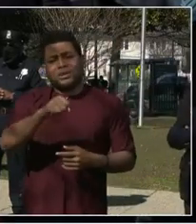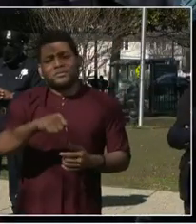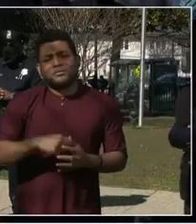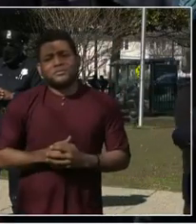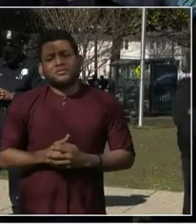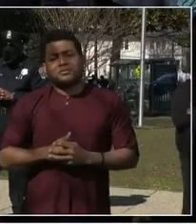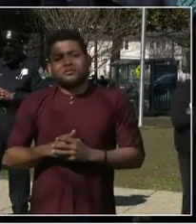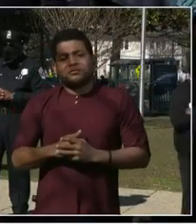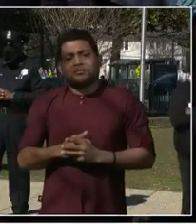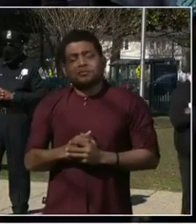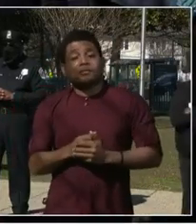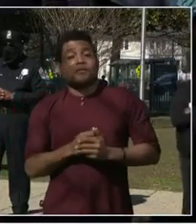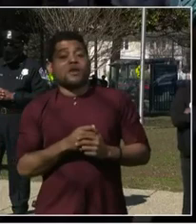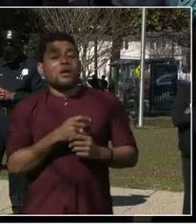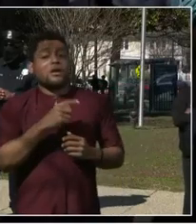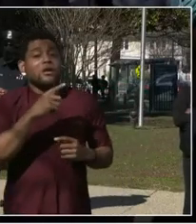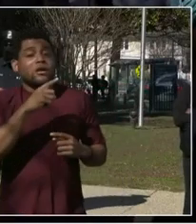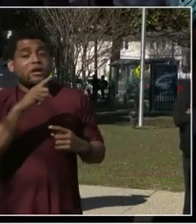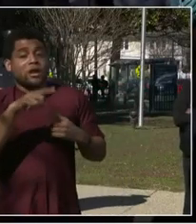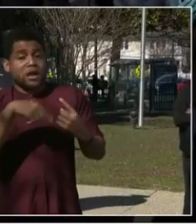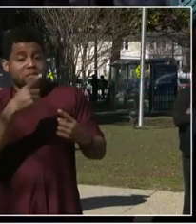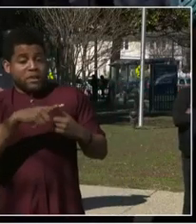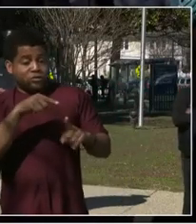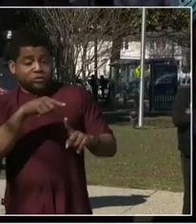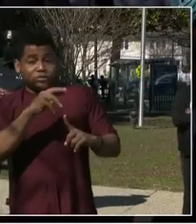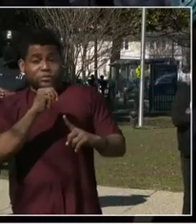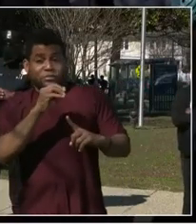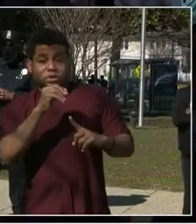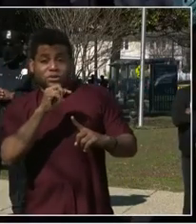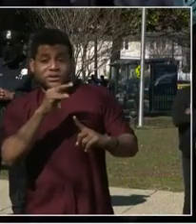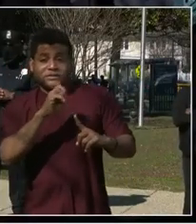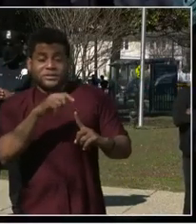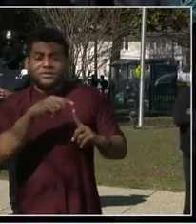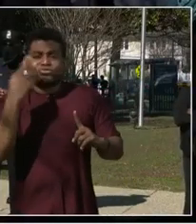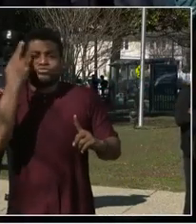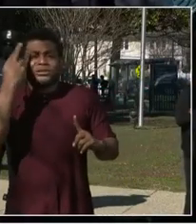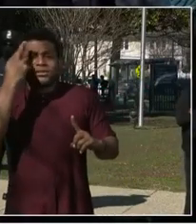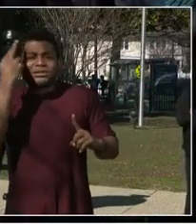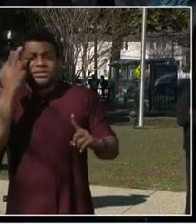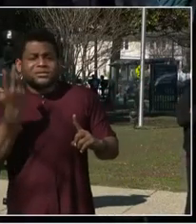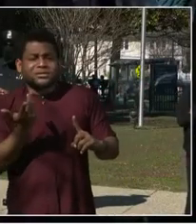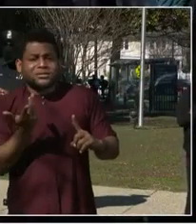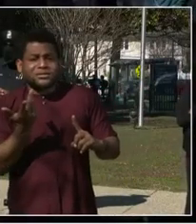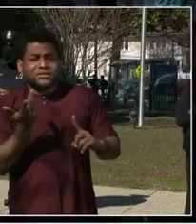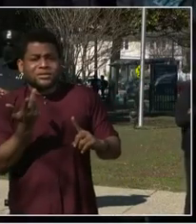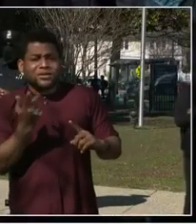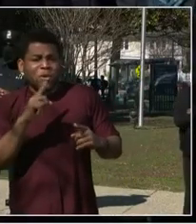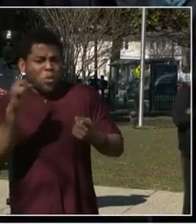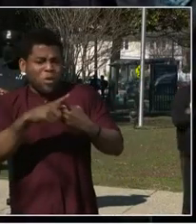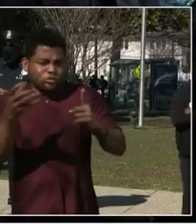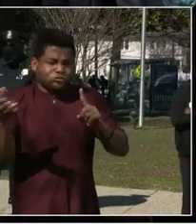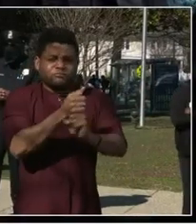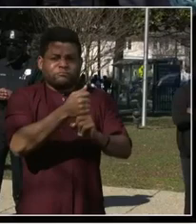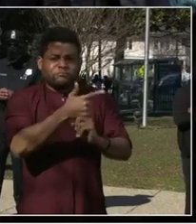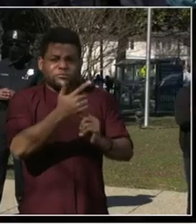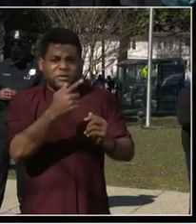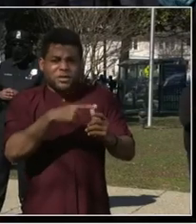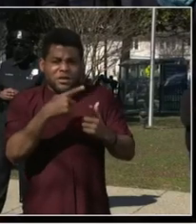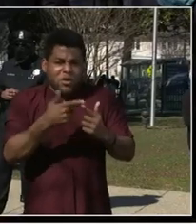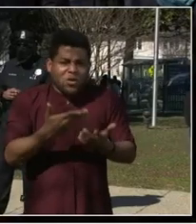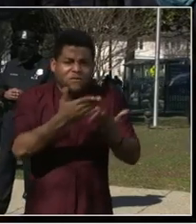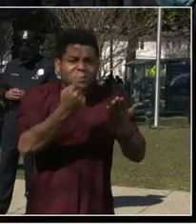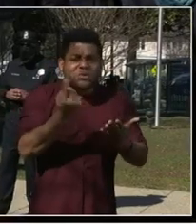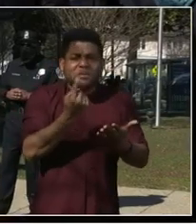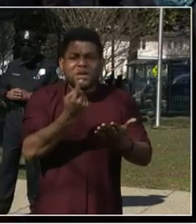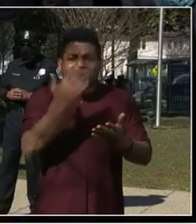of a motive? When you've spoken to him or when you took him into custody, did he say anything? Did he offer anything in terms of a motive as to